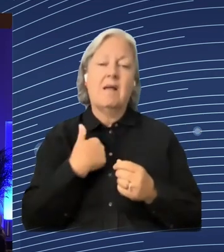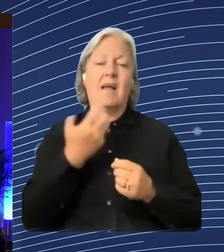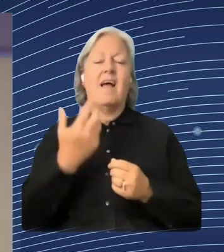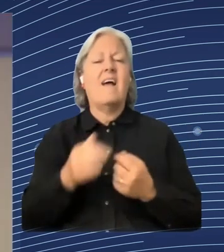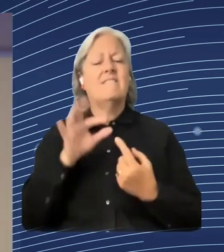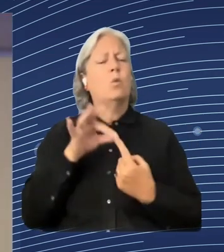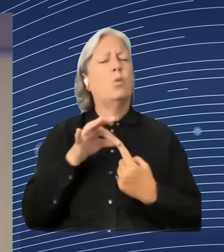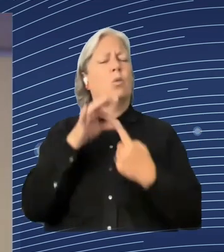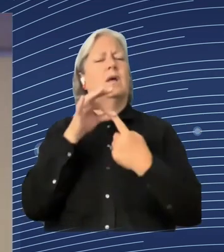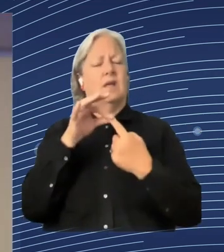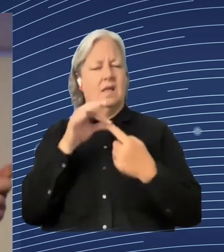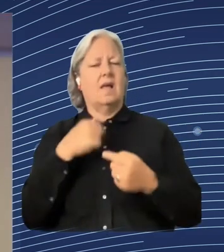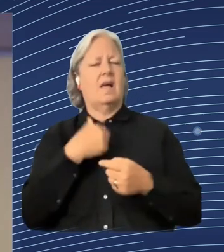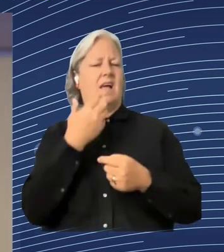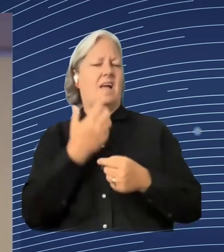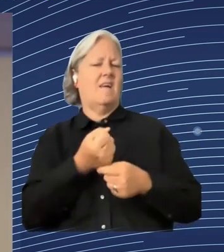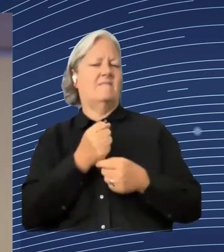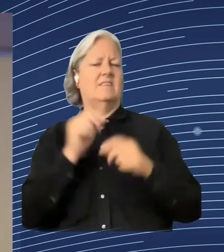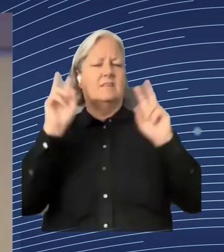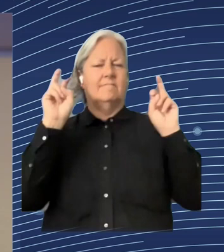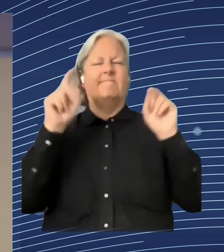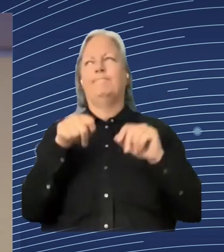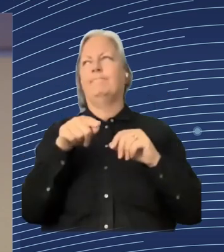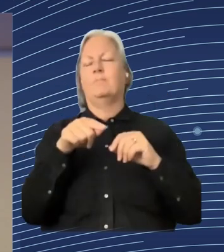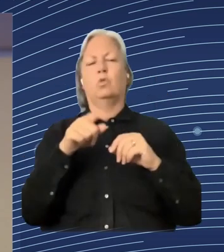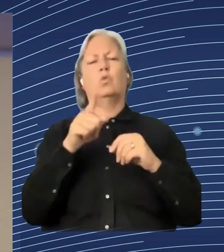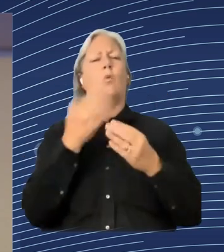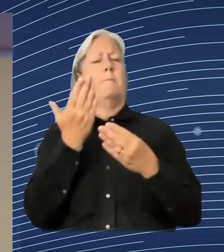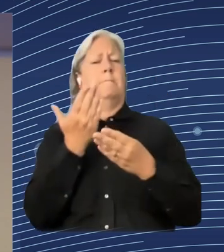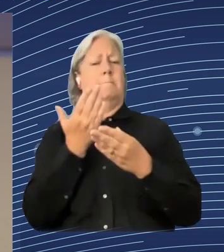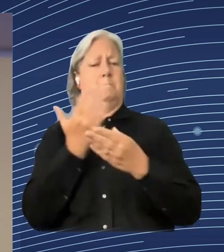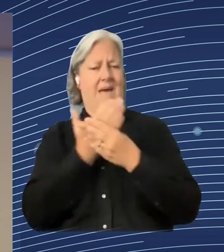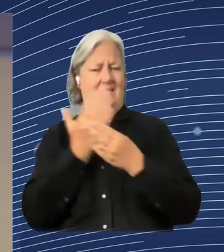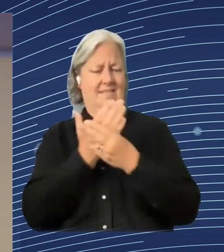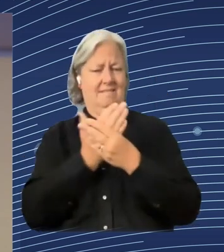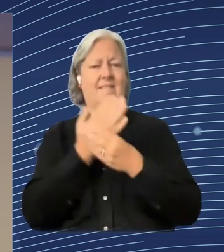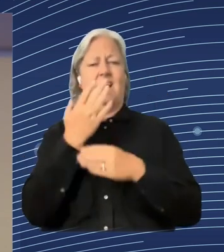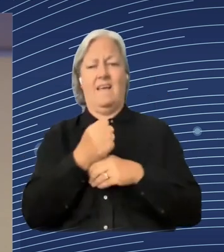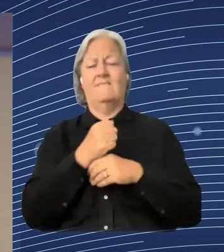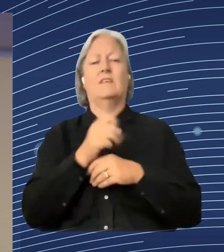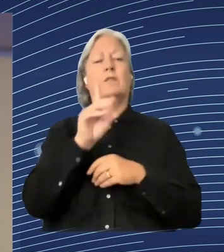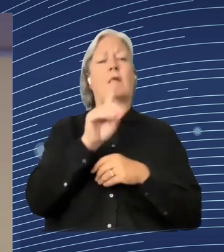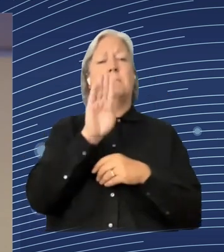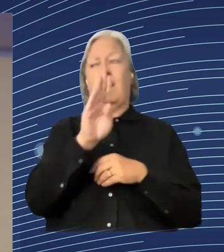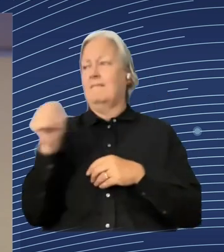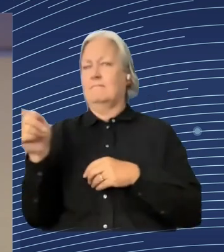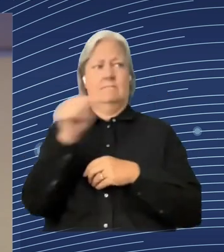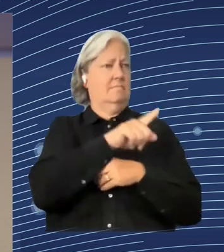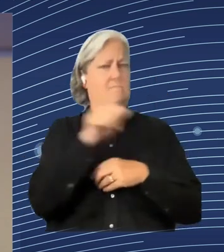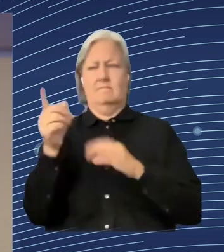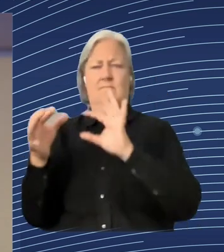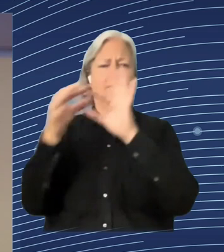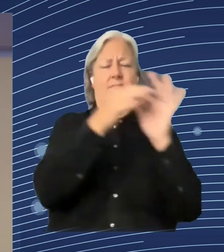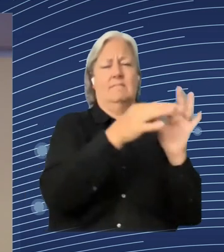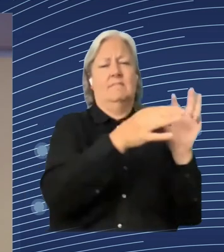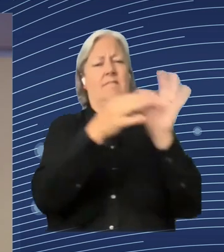bank. So this organization is interconnecting different databases, and it all begins with the authentic source.